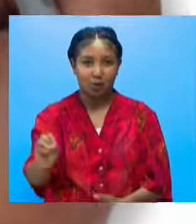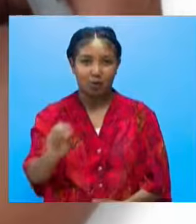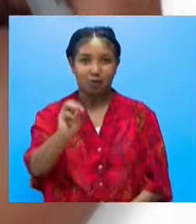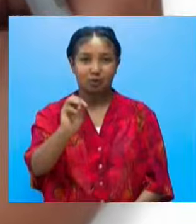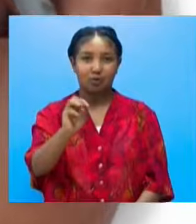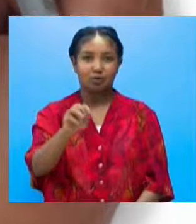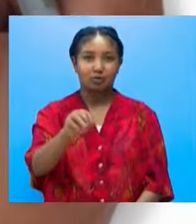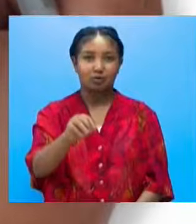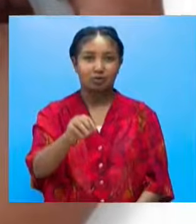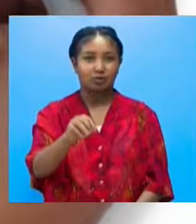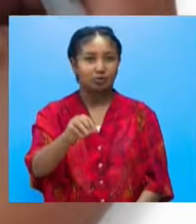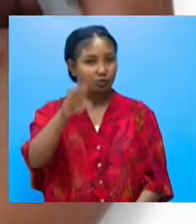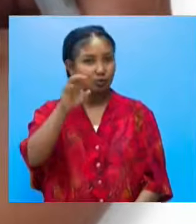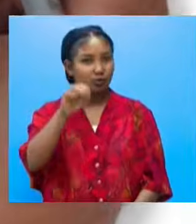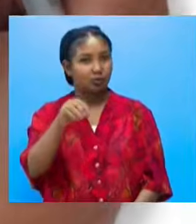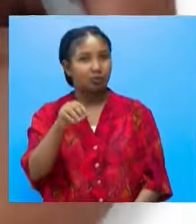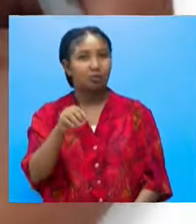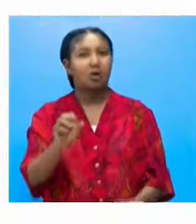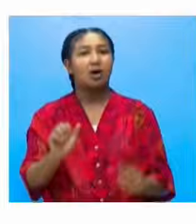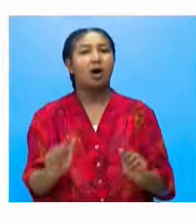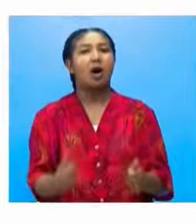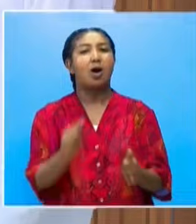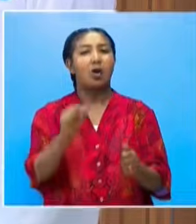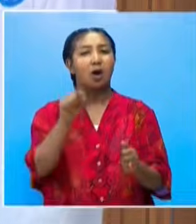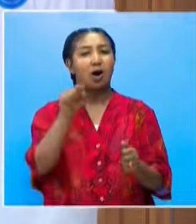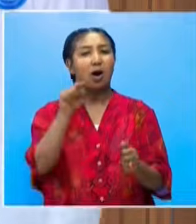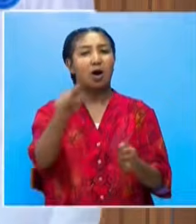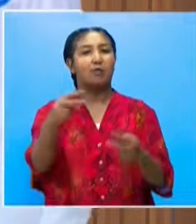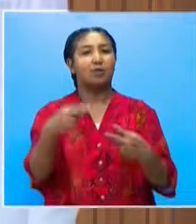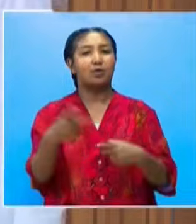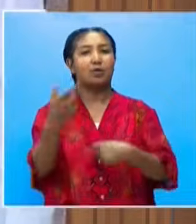You should be added here. How have you come?